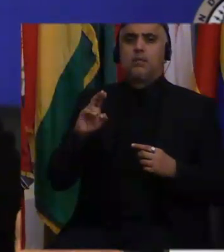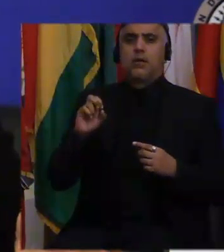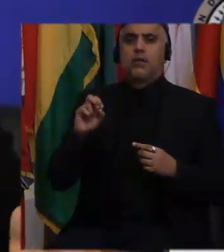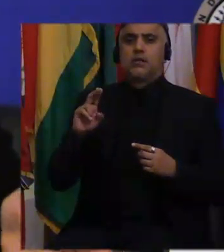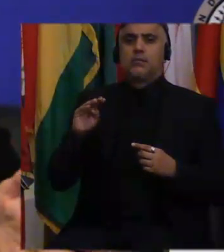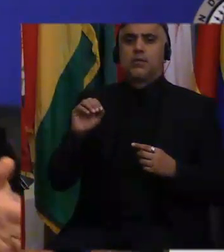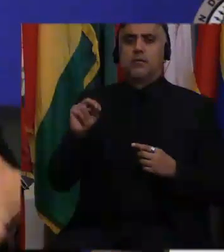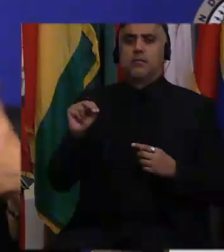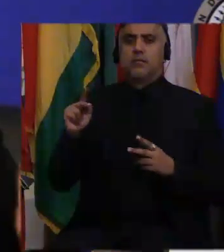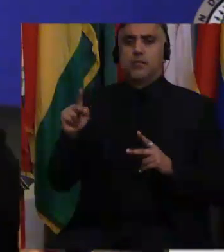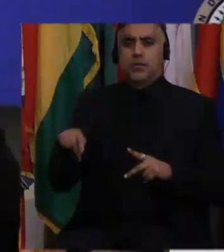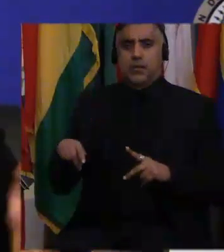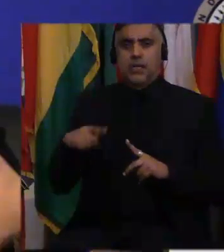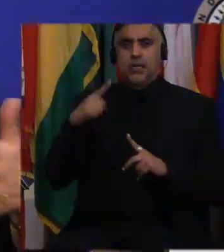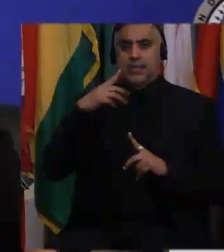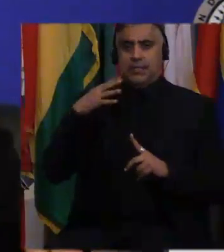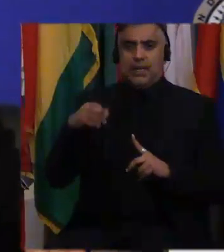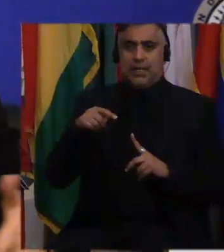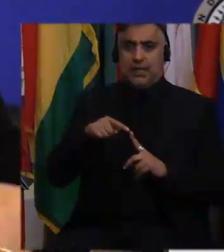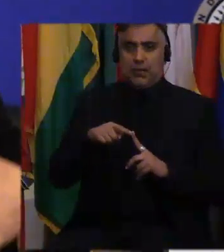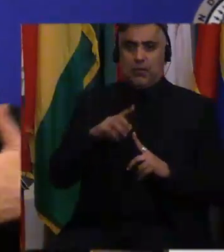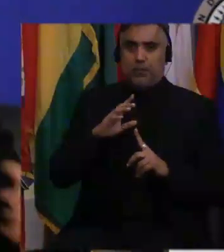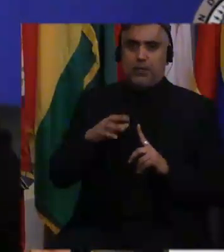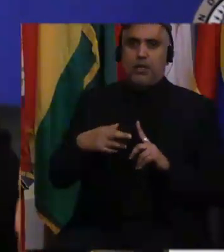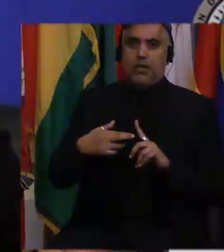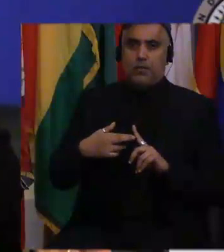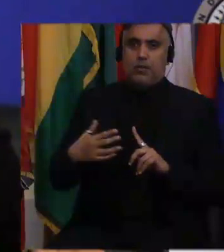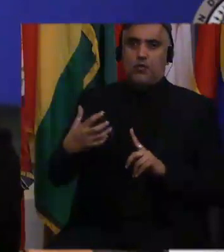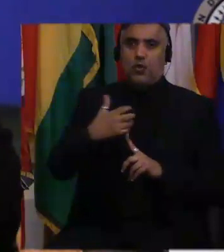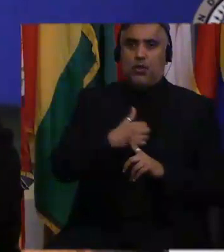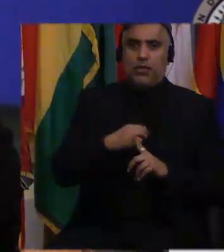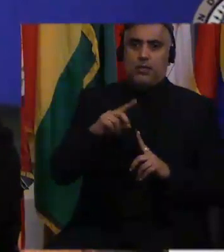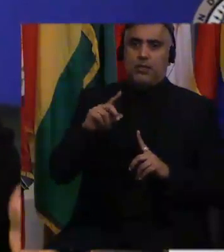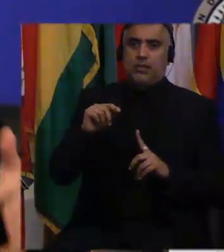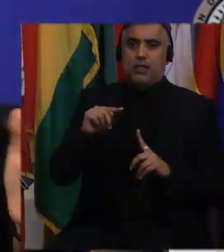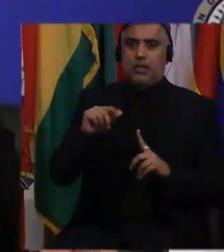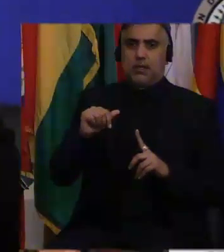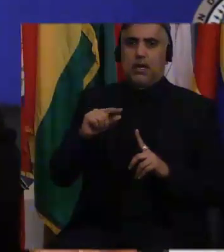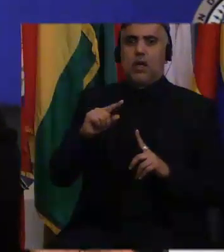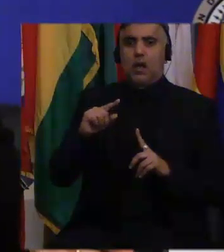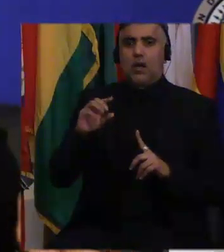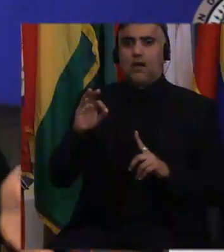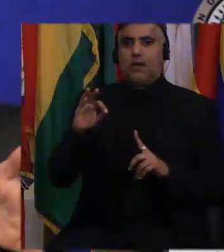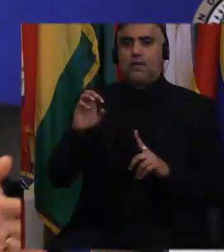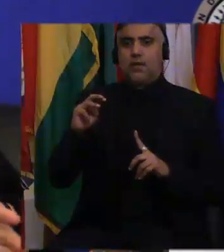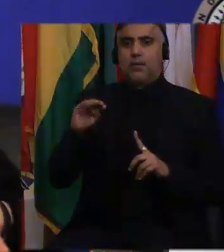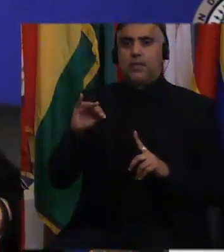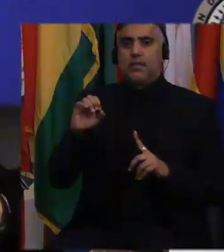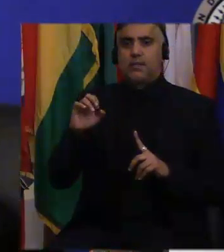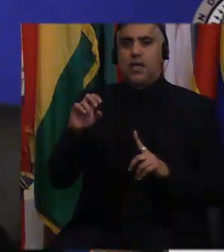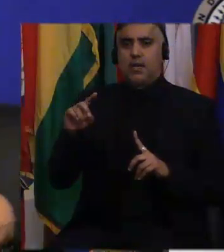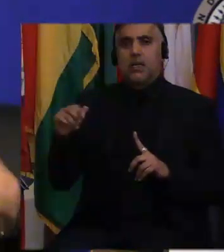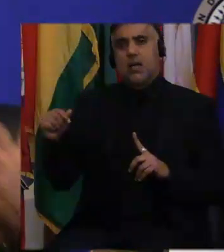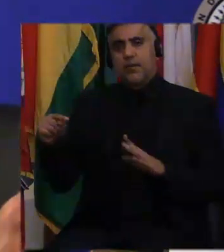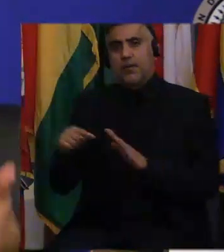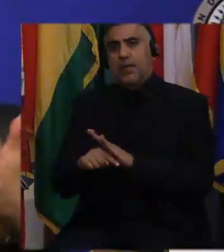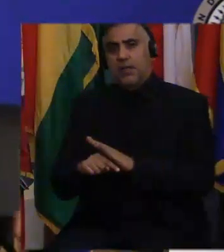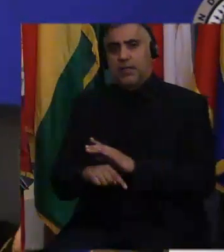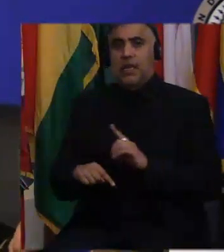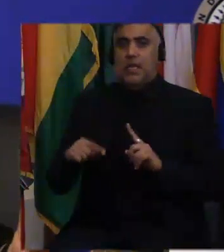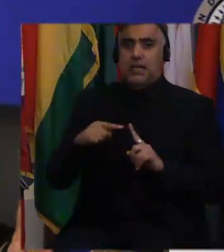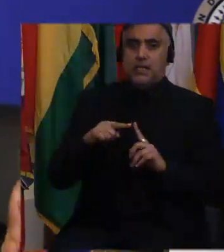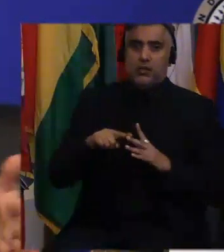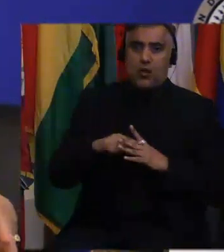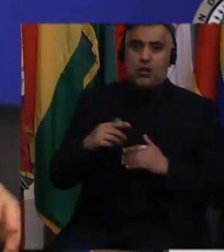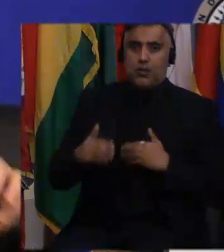Georgia decided that he would be the body to collect data on femicide or gender-related killings, and he started